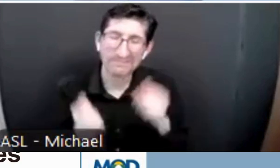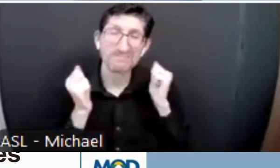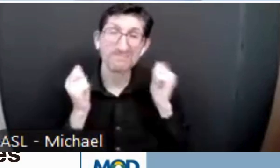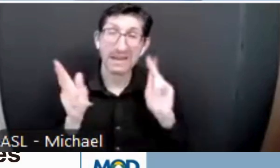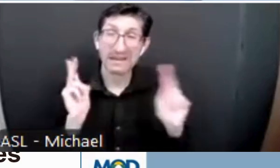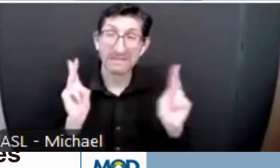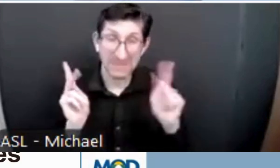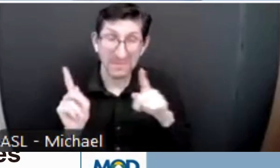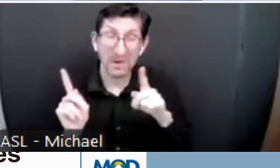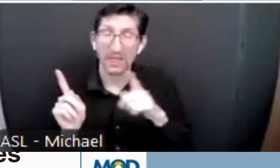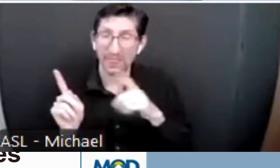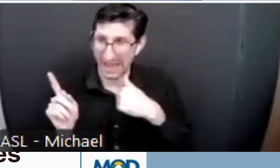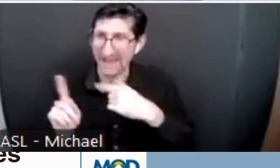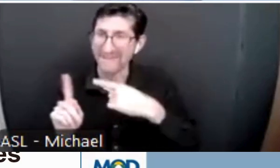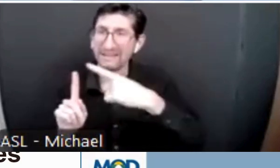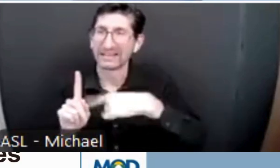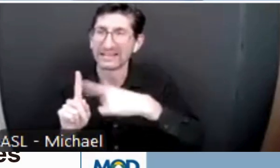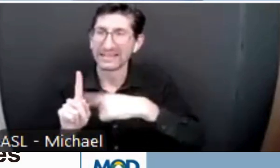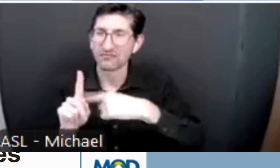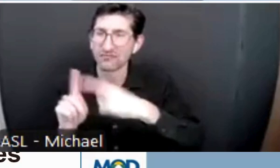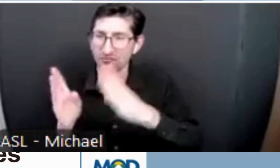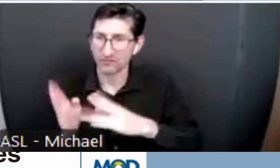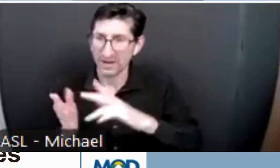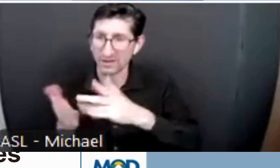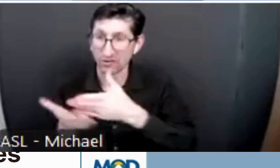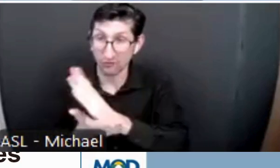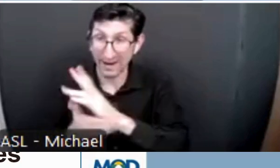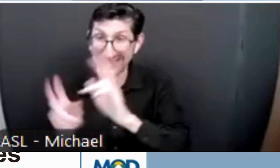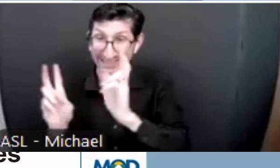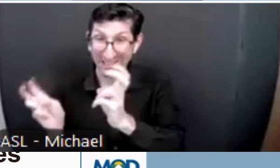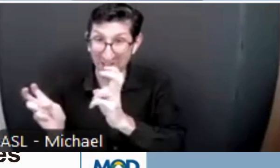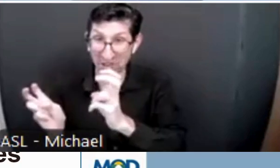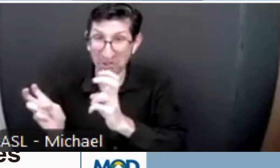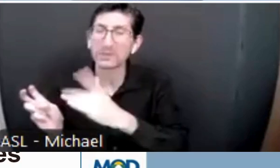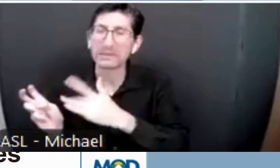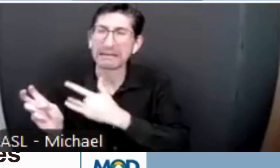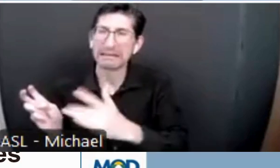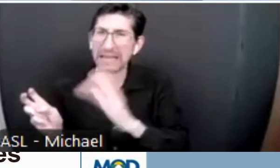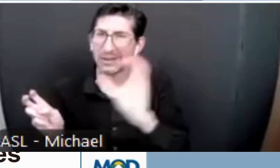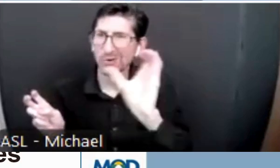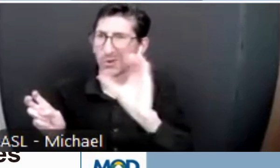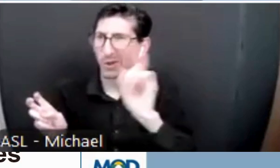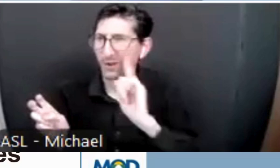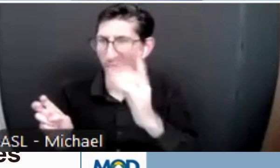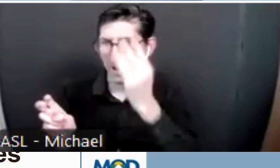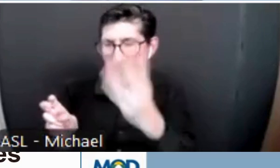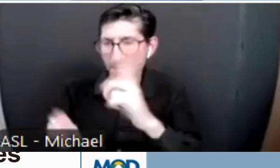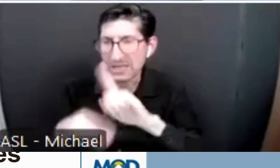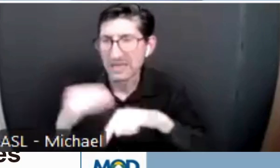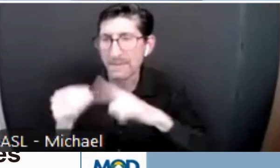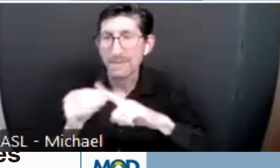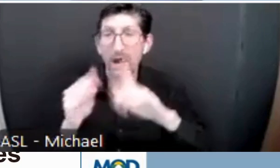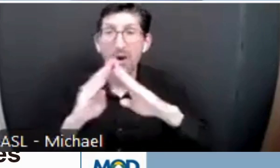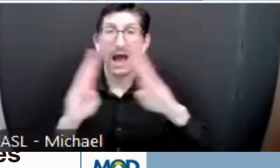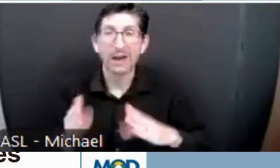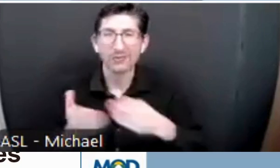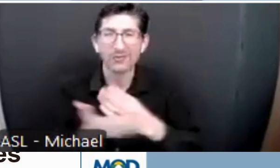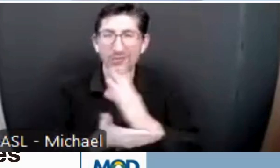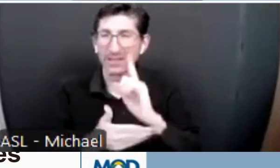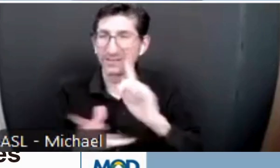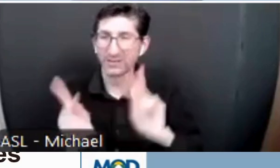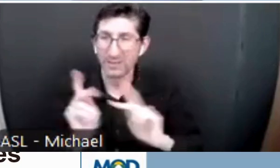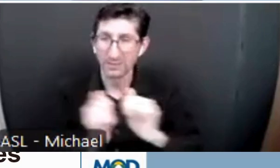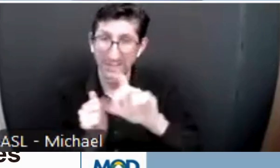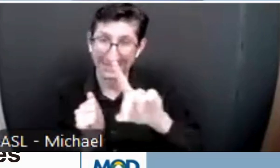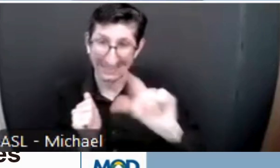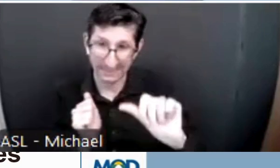have tenants' rights related issues immediately seek out information about housing rights for people with disabilities, even though